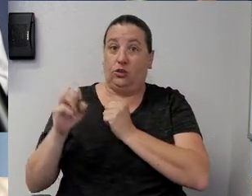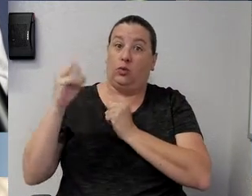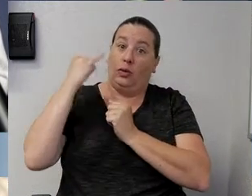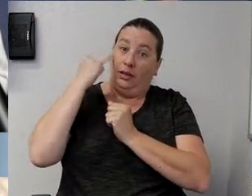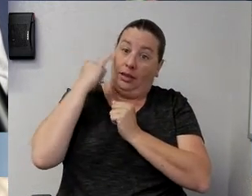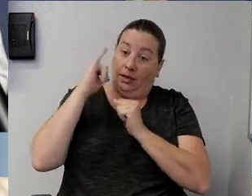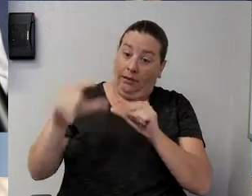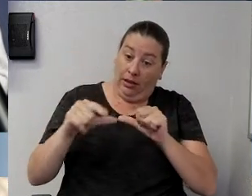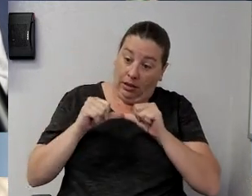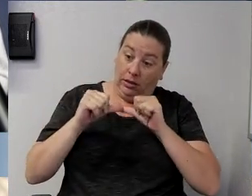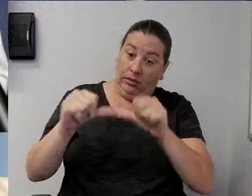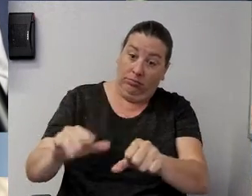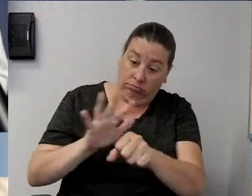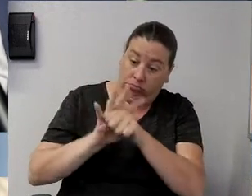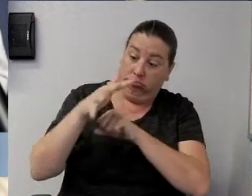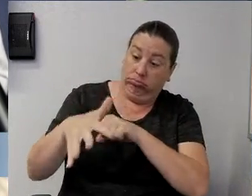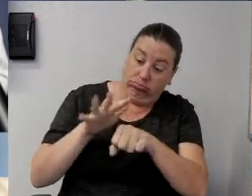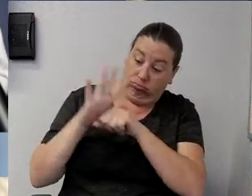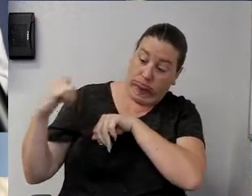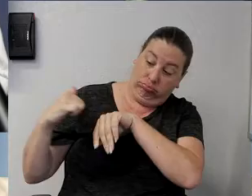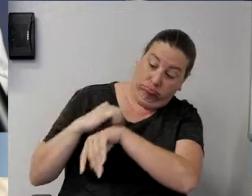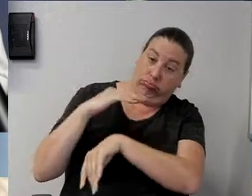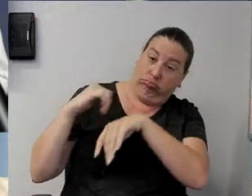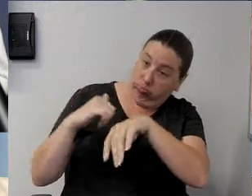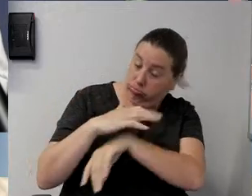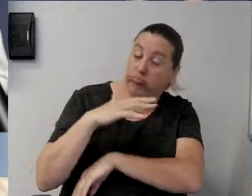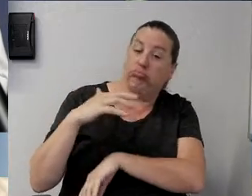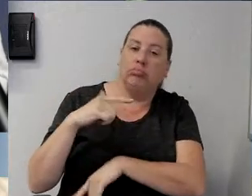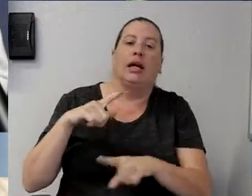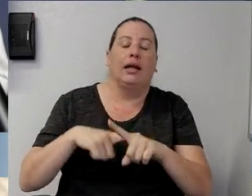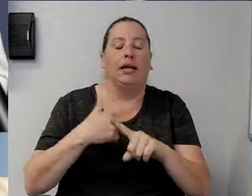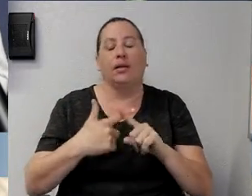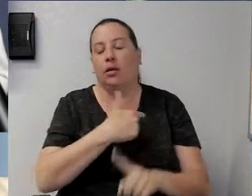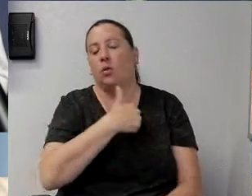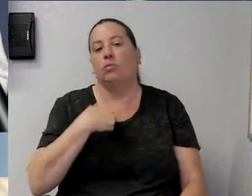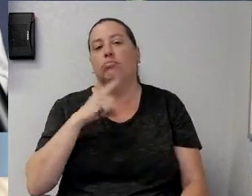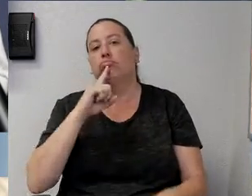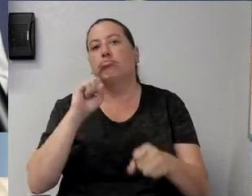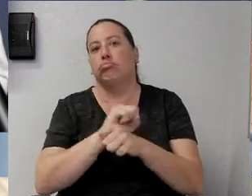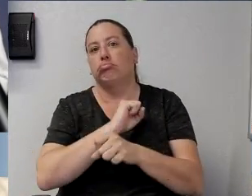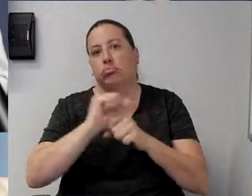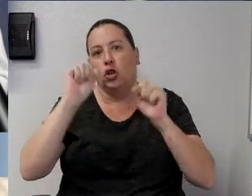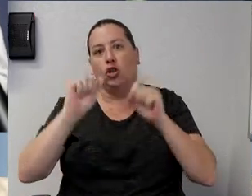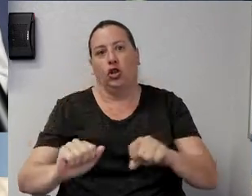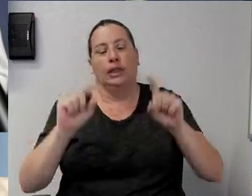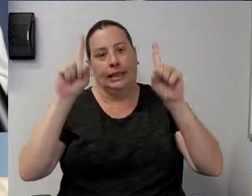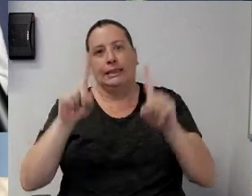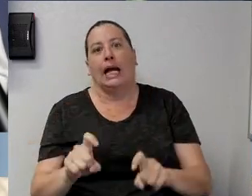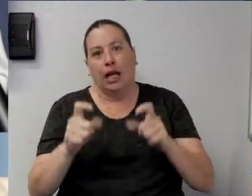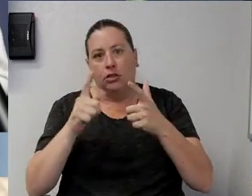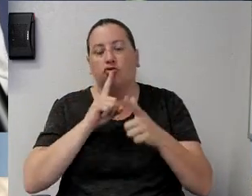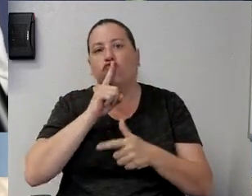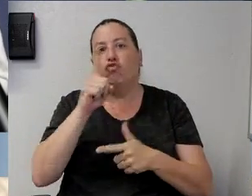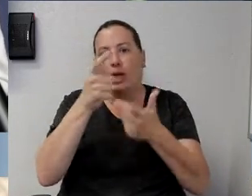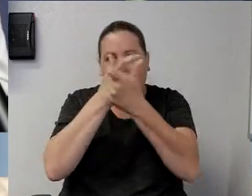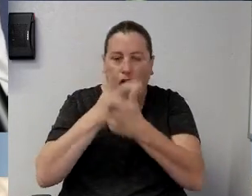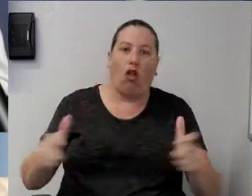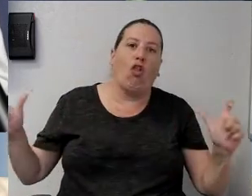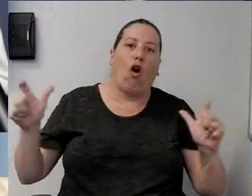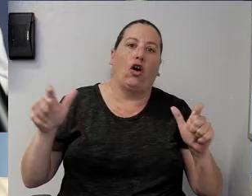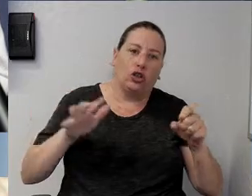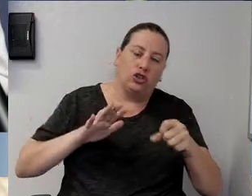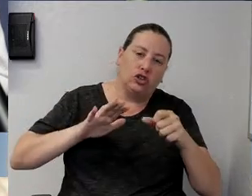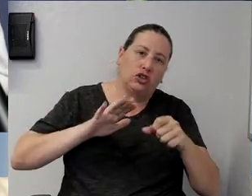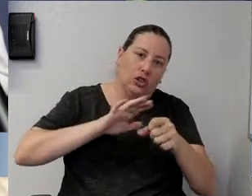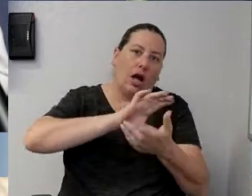that plentiful, then we literally, could test a really large amount of our